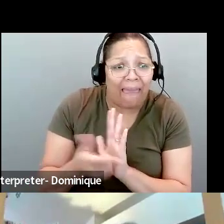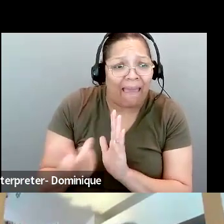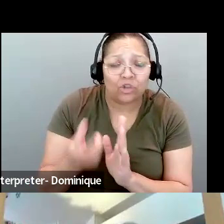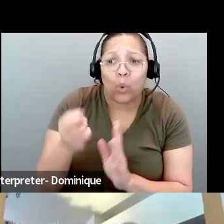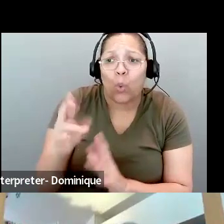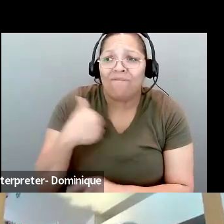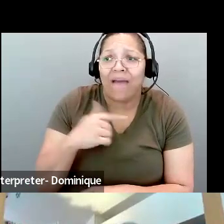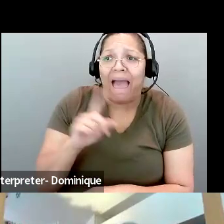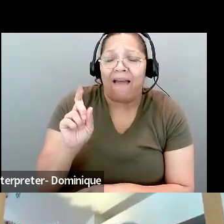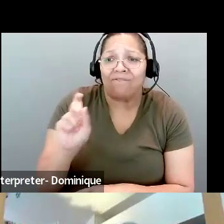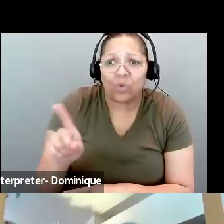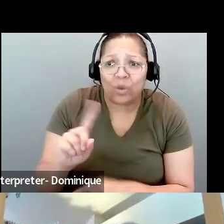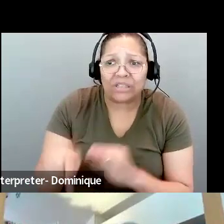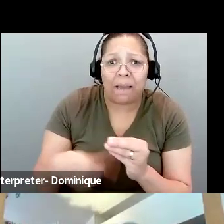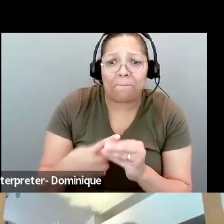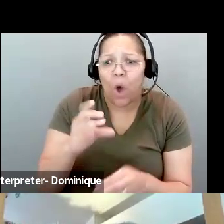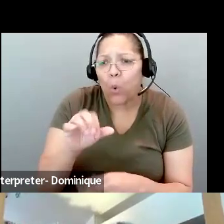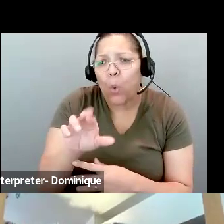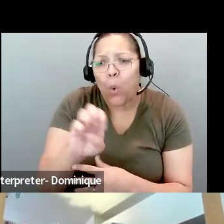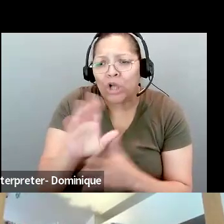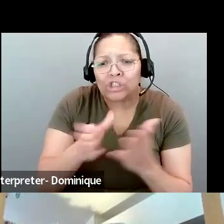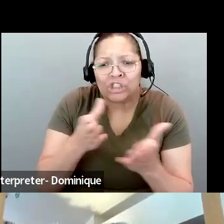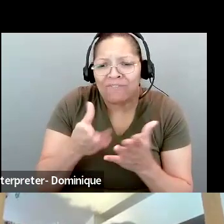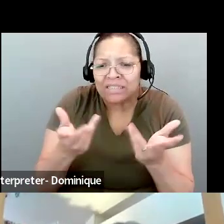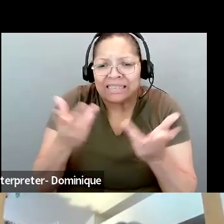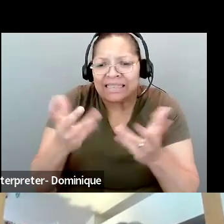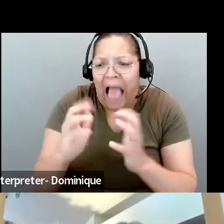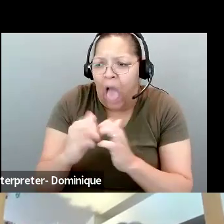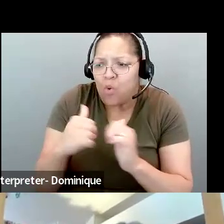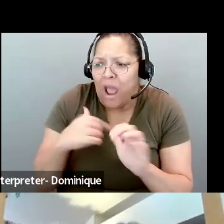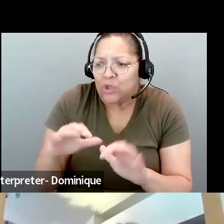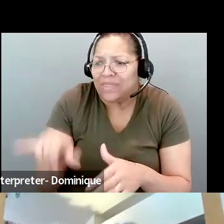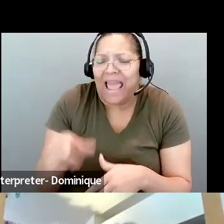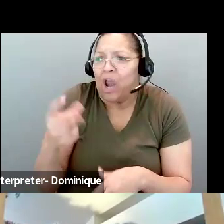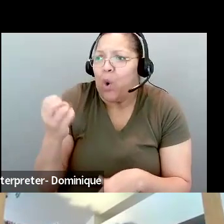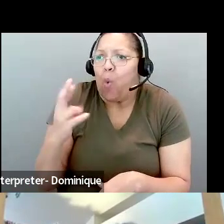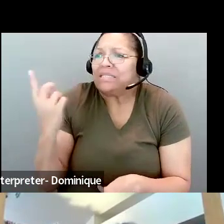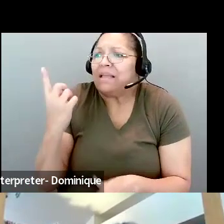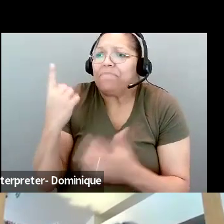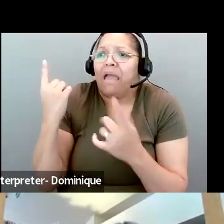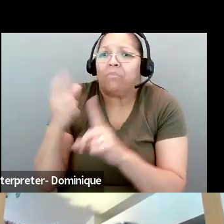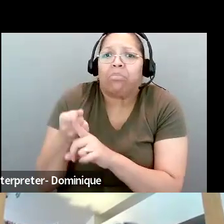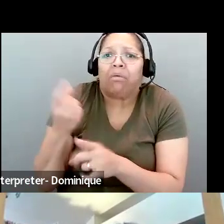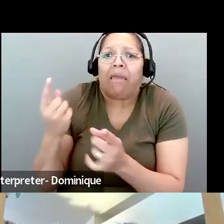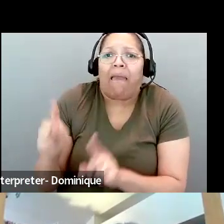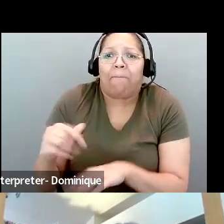about the core services. How do I do this? Or there's something going on at my center. How do I handle that? They